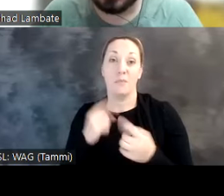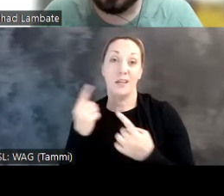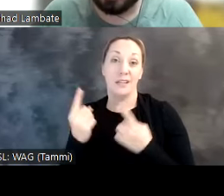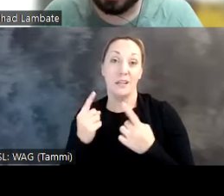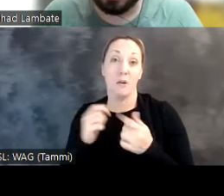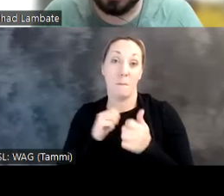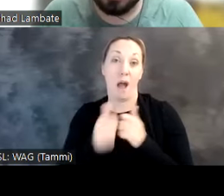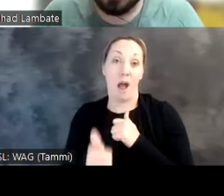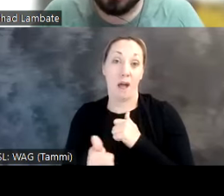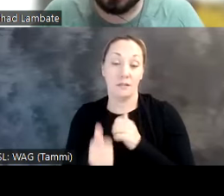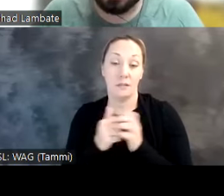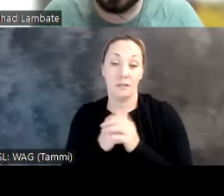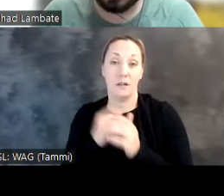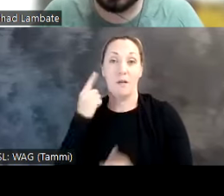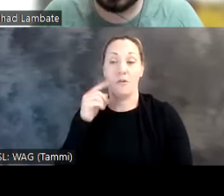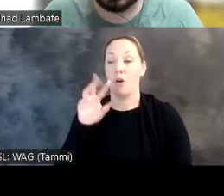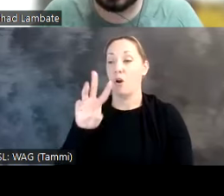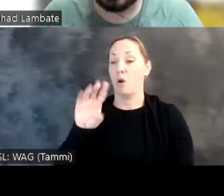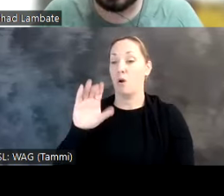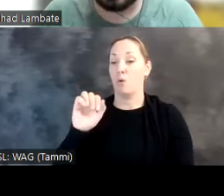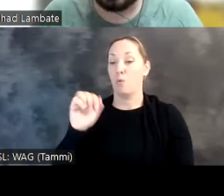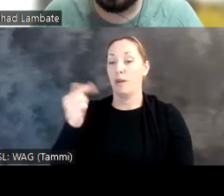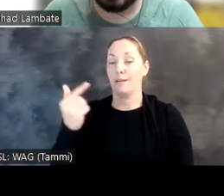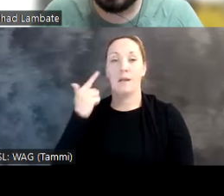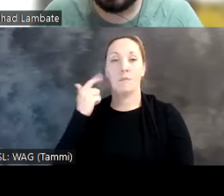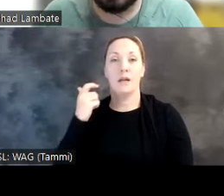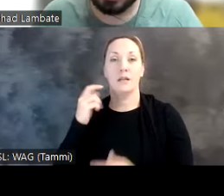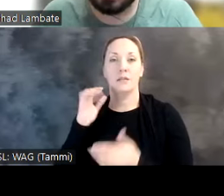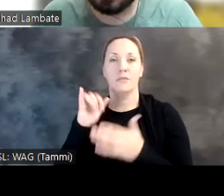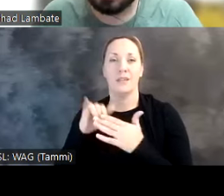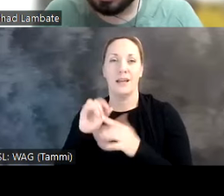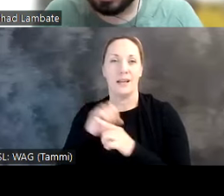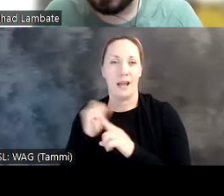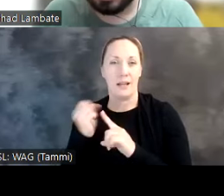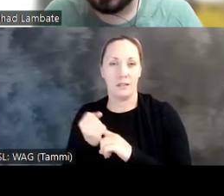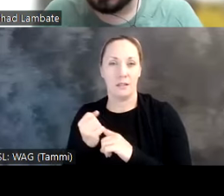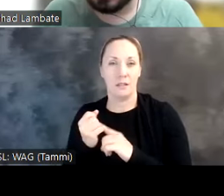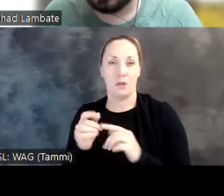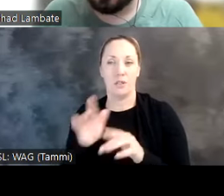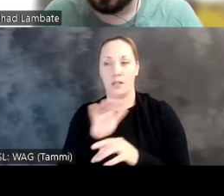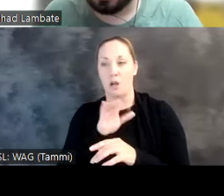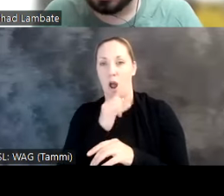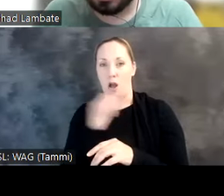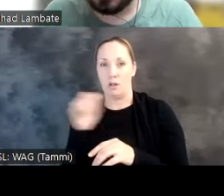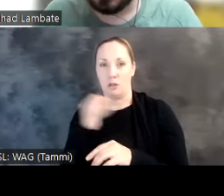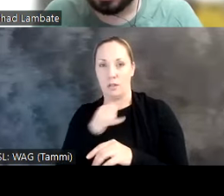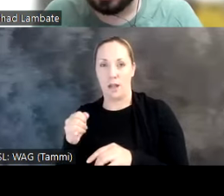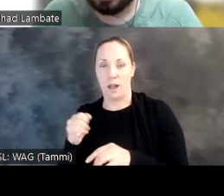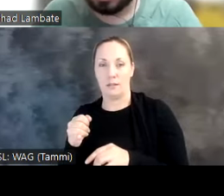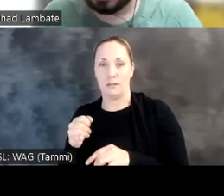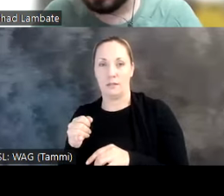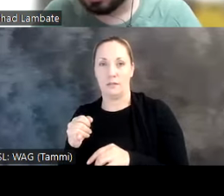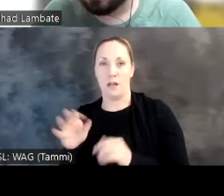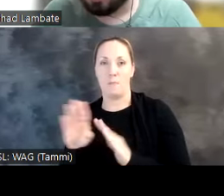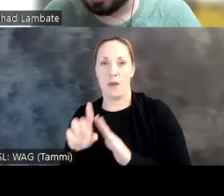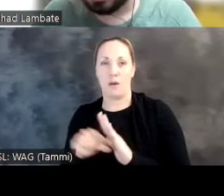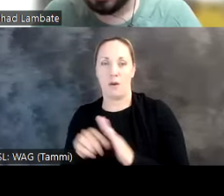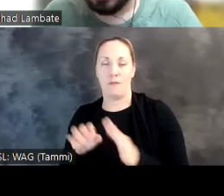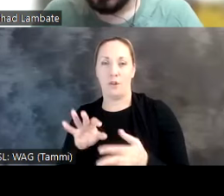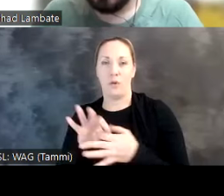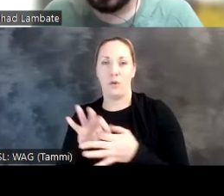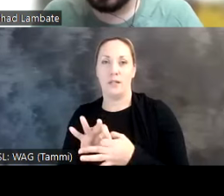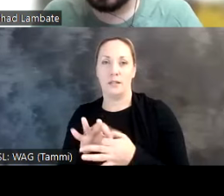as per WCAG. Because in such case, obviously, there is an underline that comes for those links as it receives